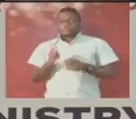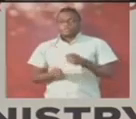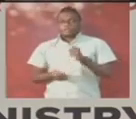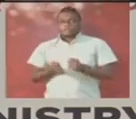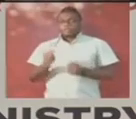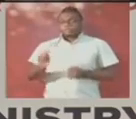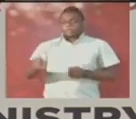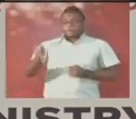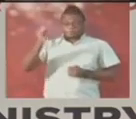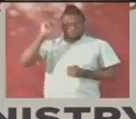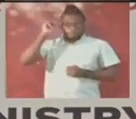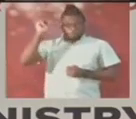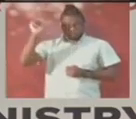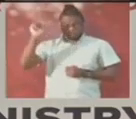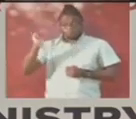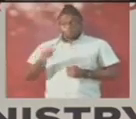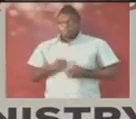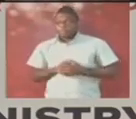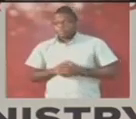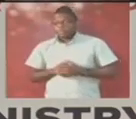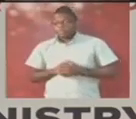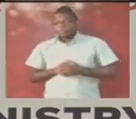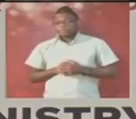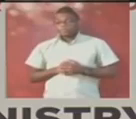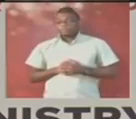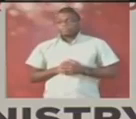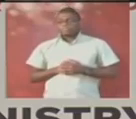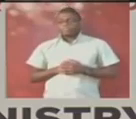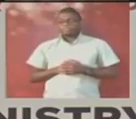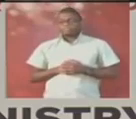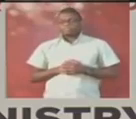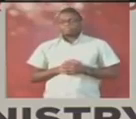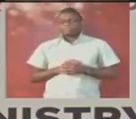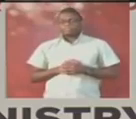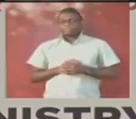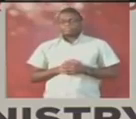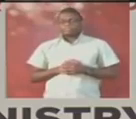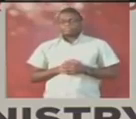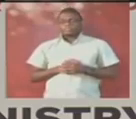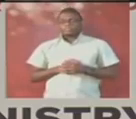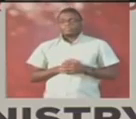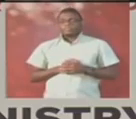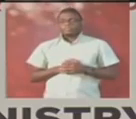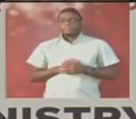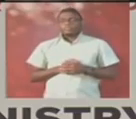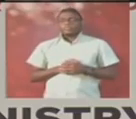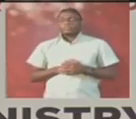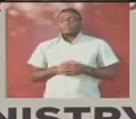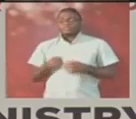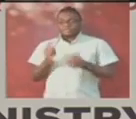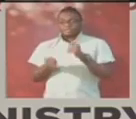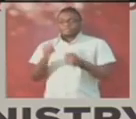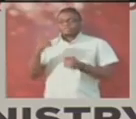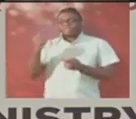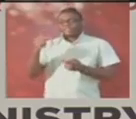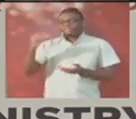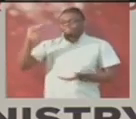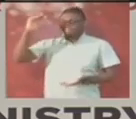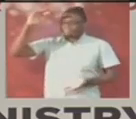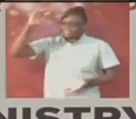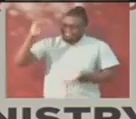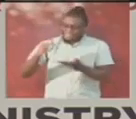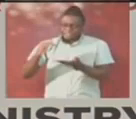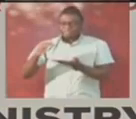is the overall occupancy in the parallel healthcare system decreased marginally to 71%.